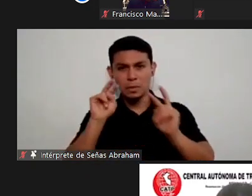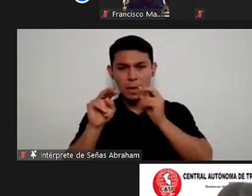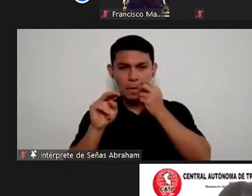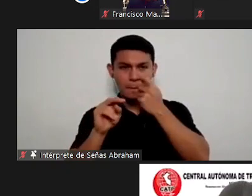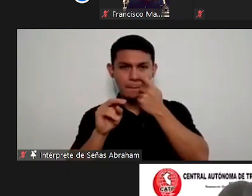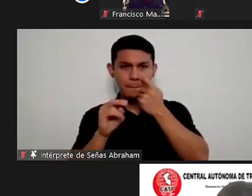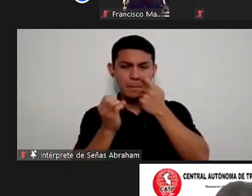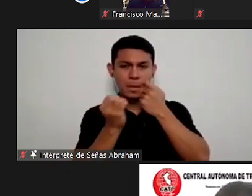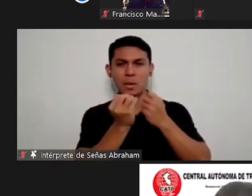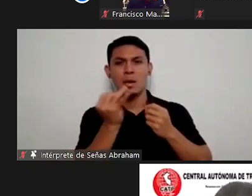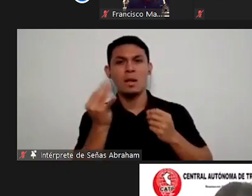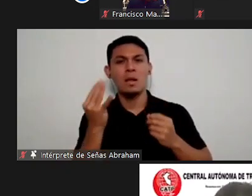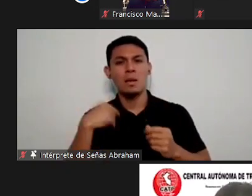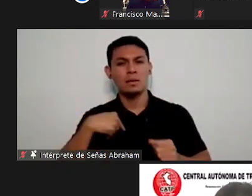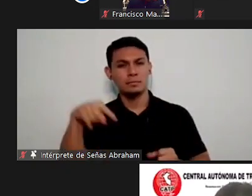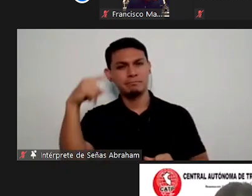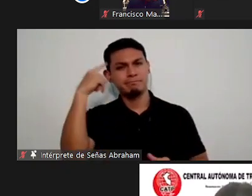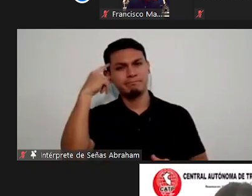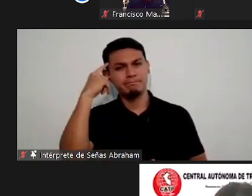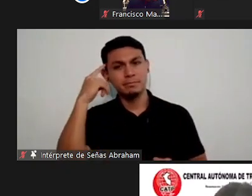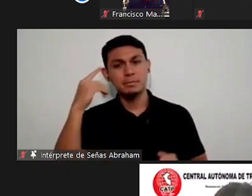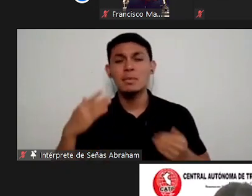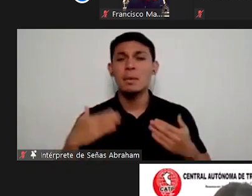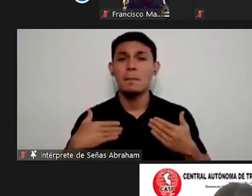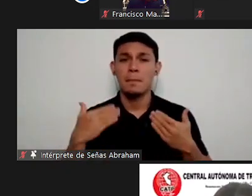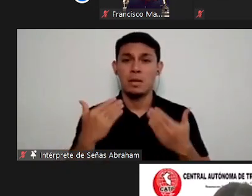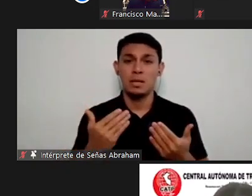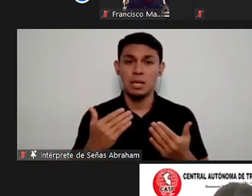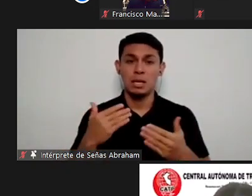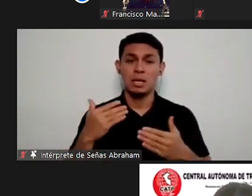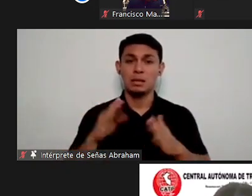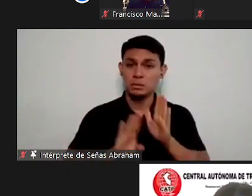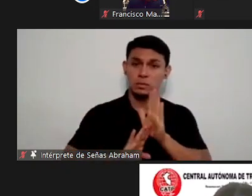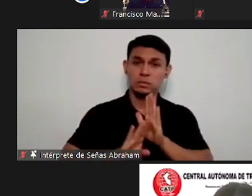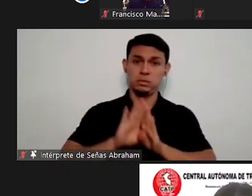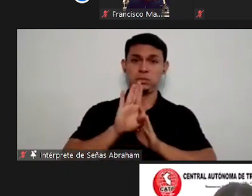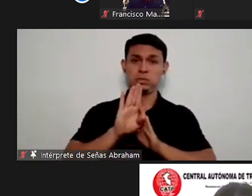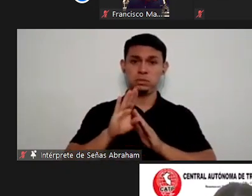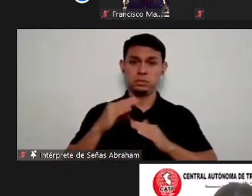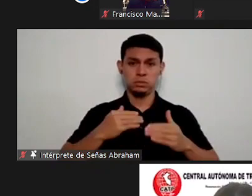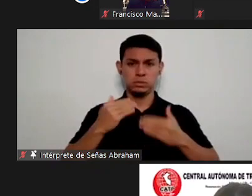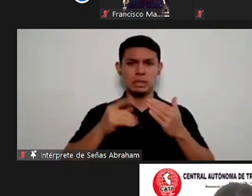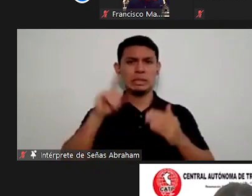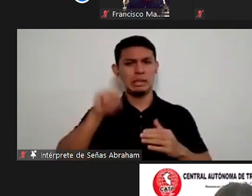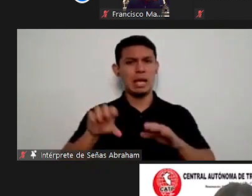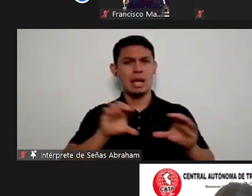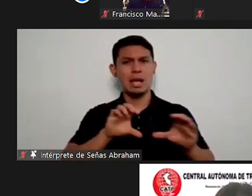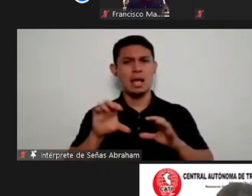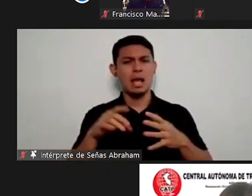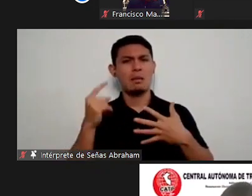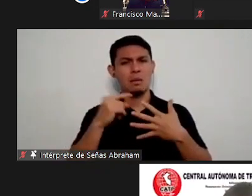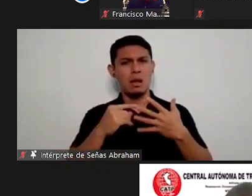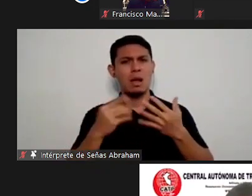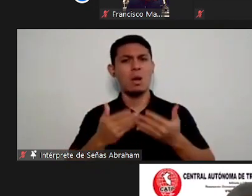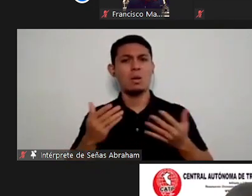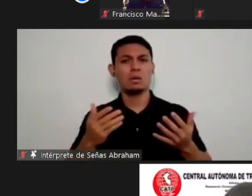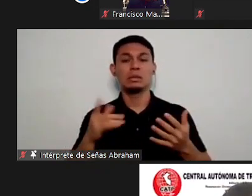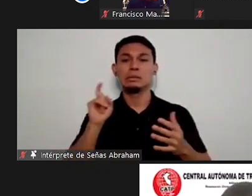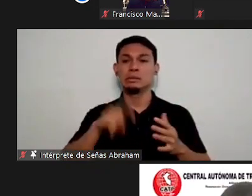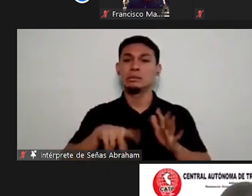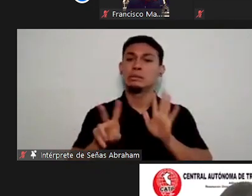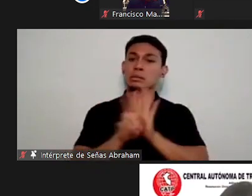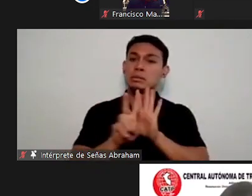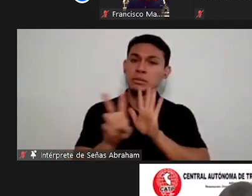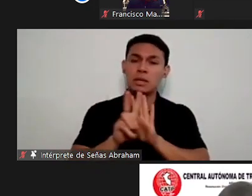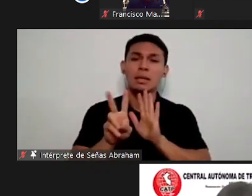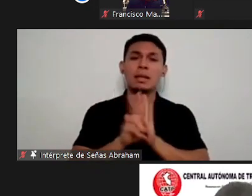make progress it takes two things it makes will and it takes to have the means